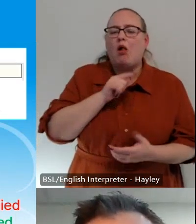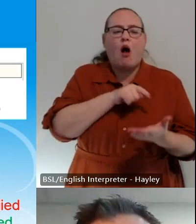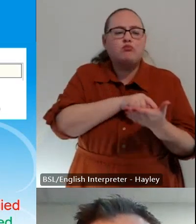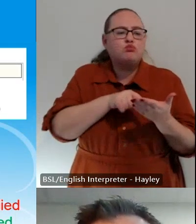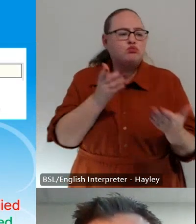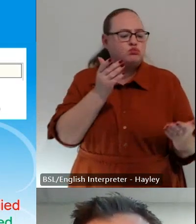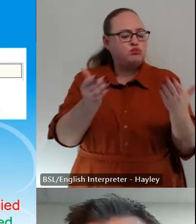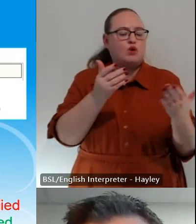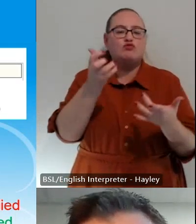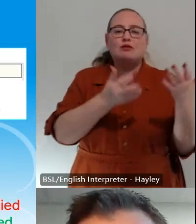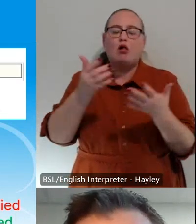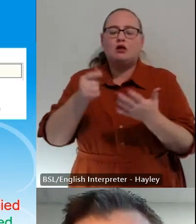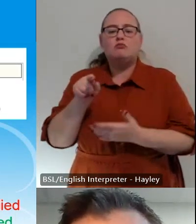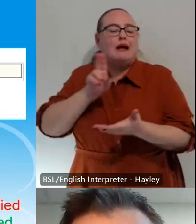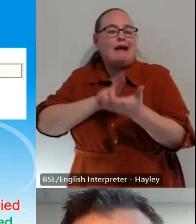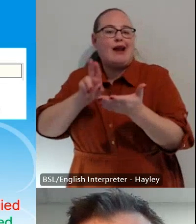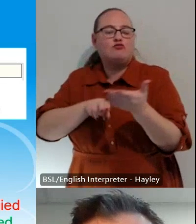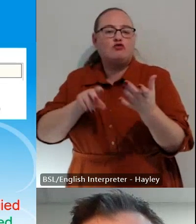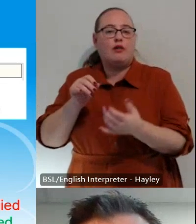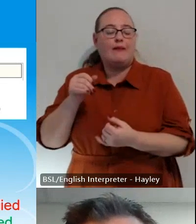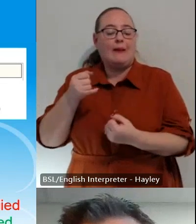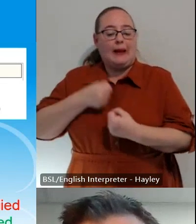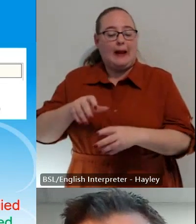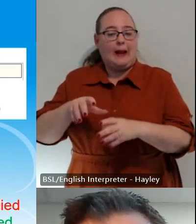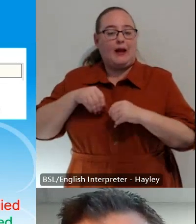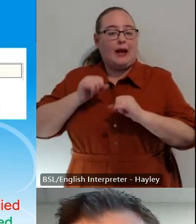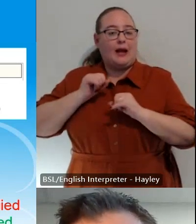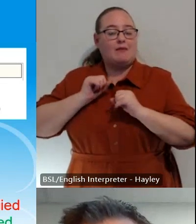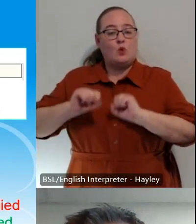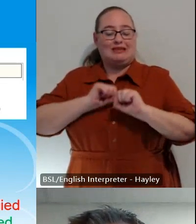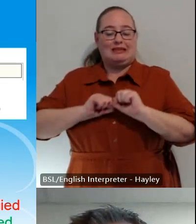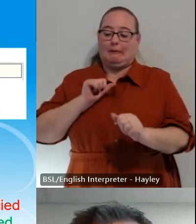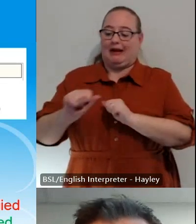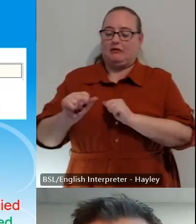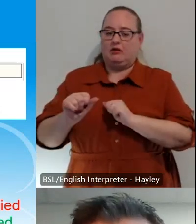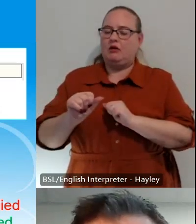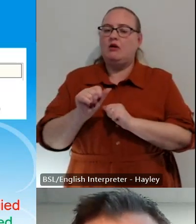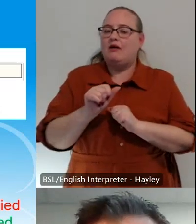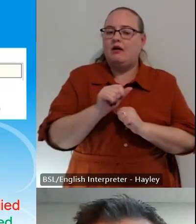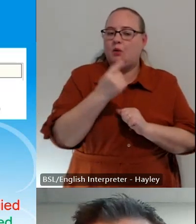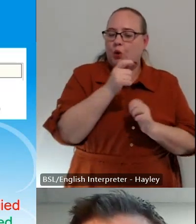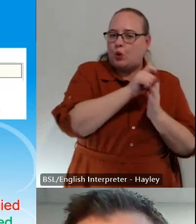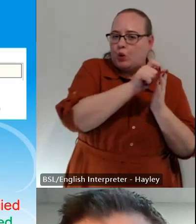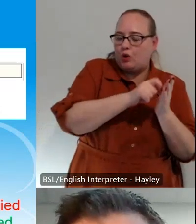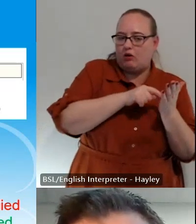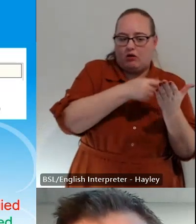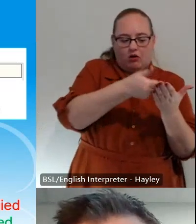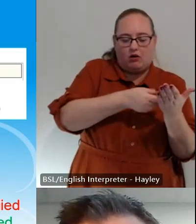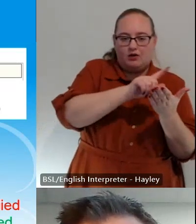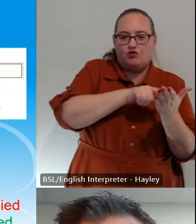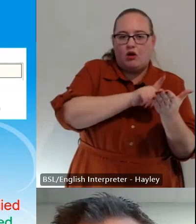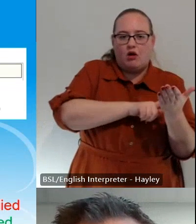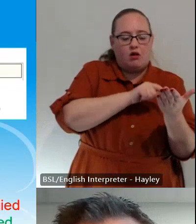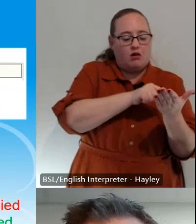better. But the authors of the study actually say that we need to continue to give children boosters, because this waning of immunity, much like